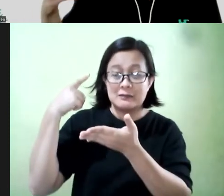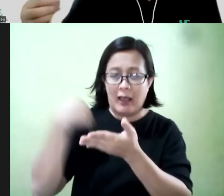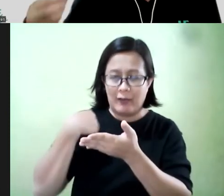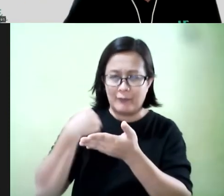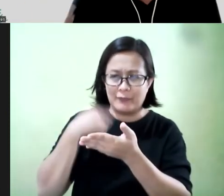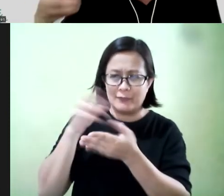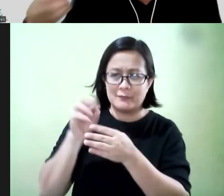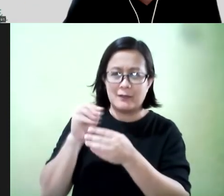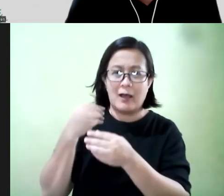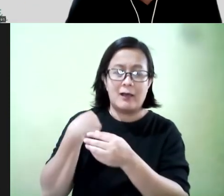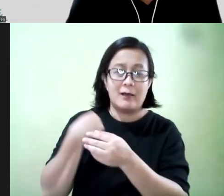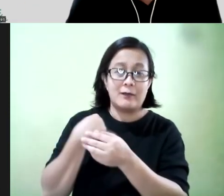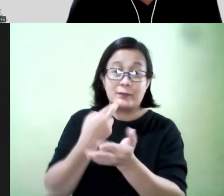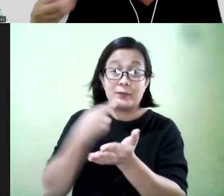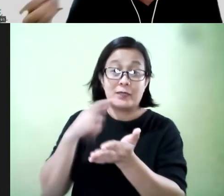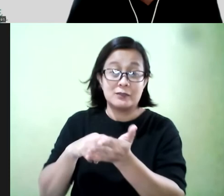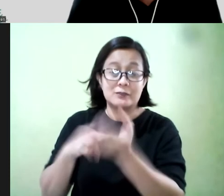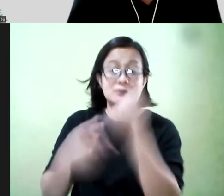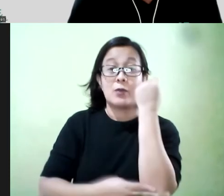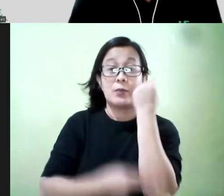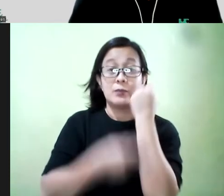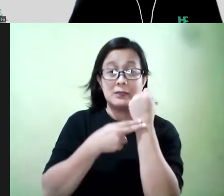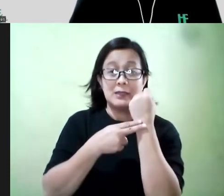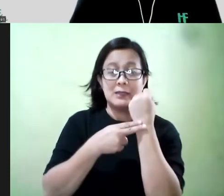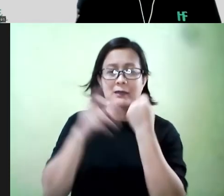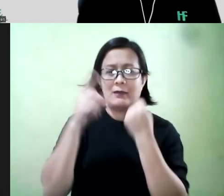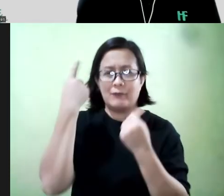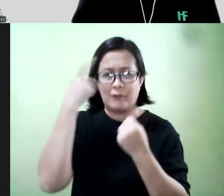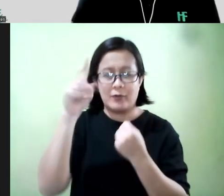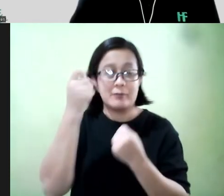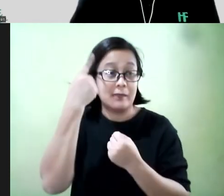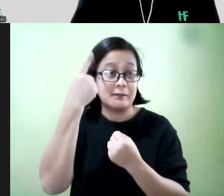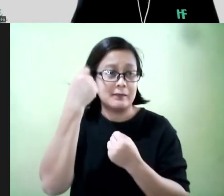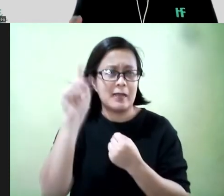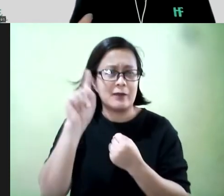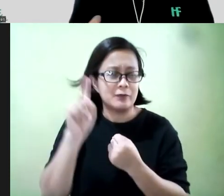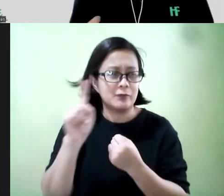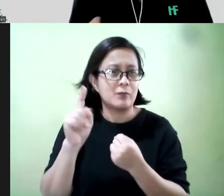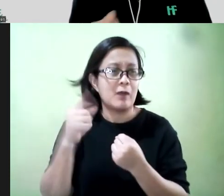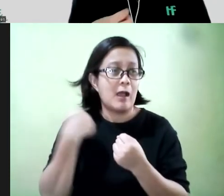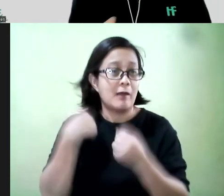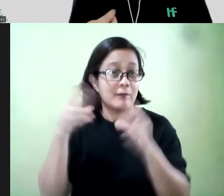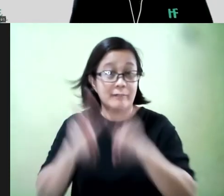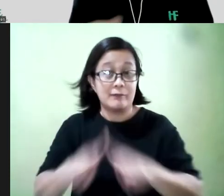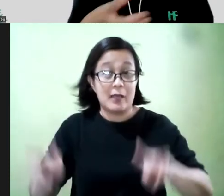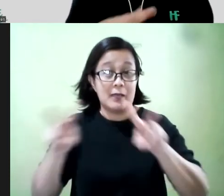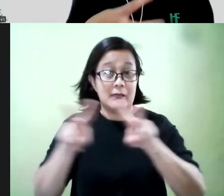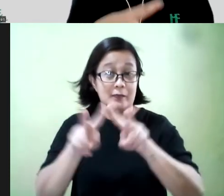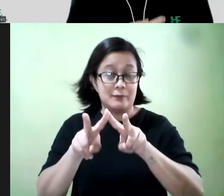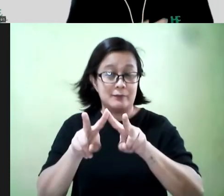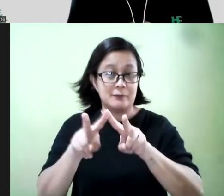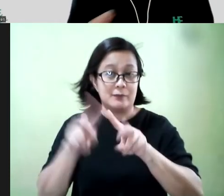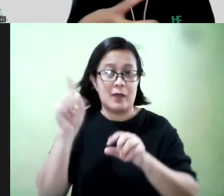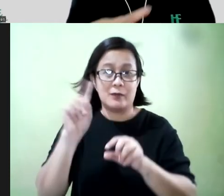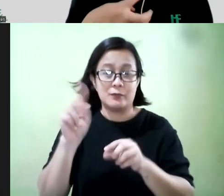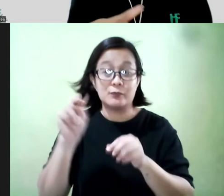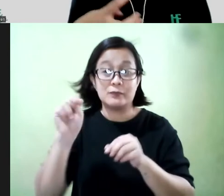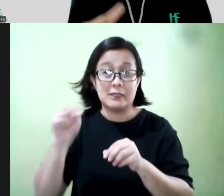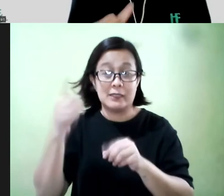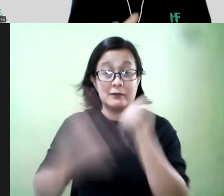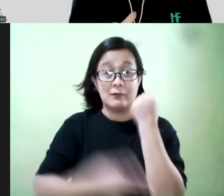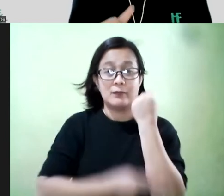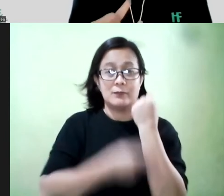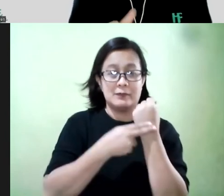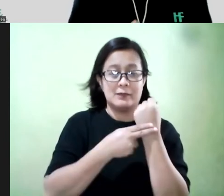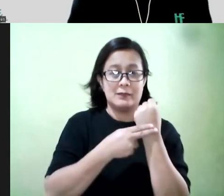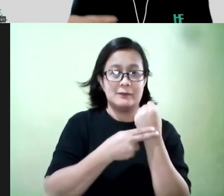would understand the value of what they're doing. So kailangan hindi lang ako yung exposed, but even the artisans, the partner artisans